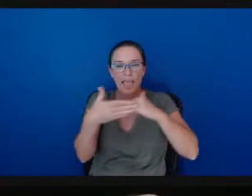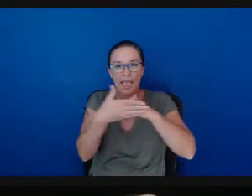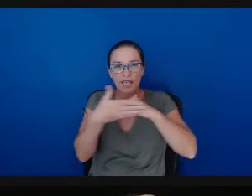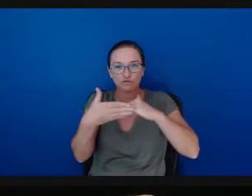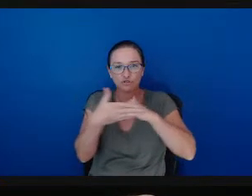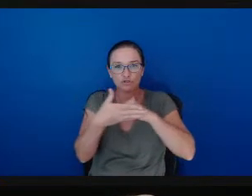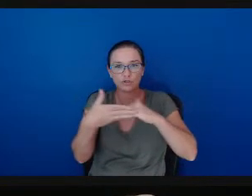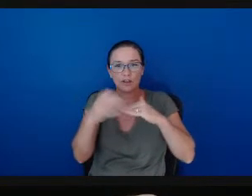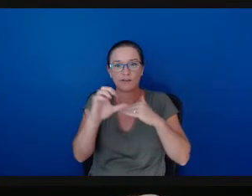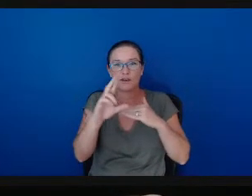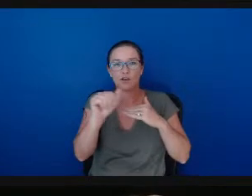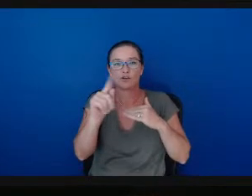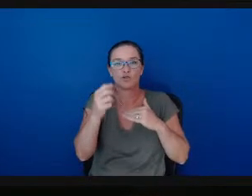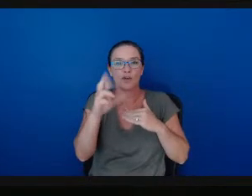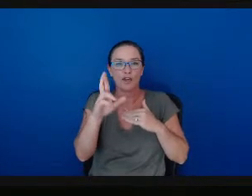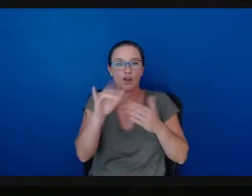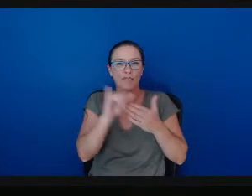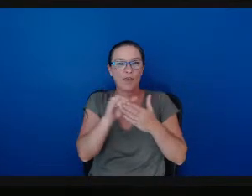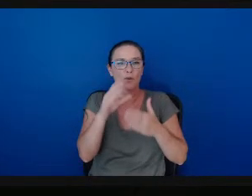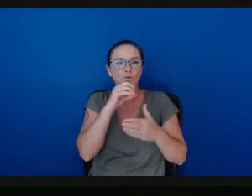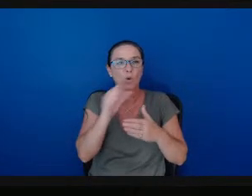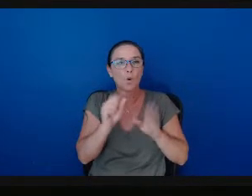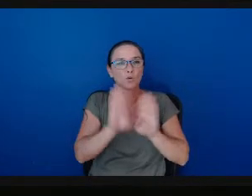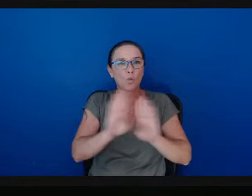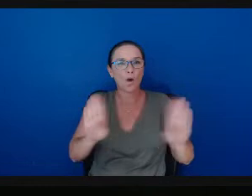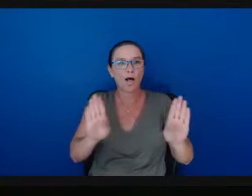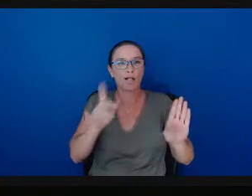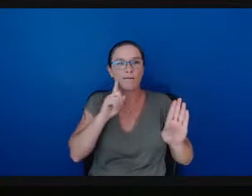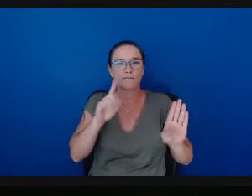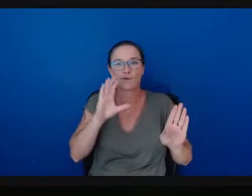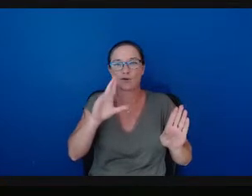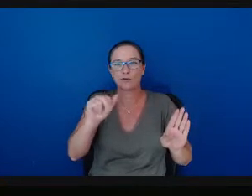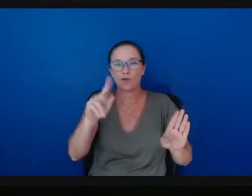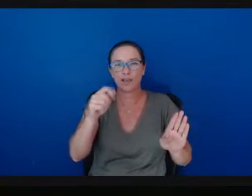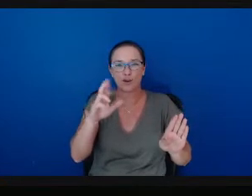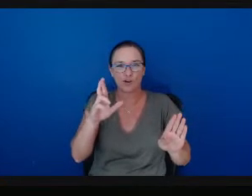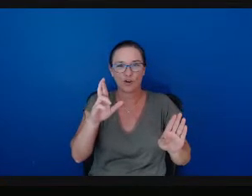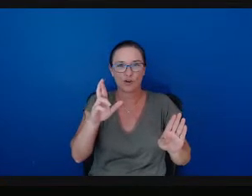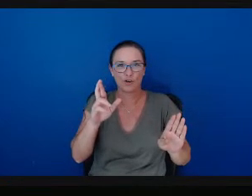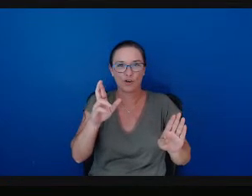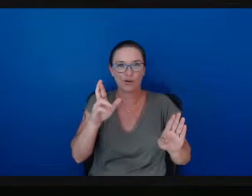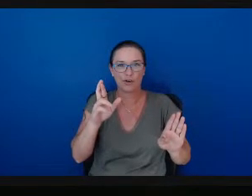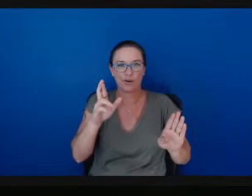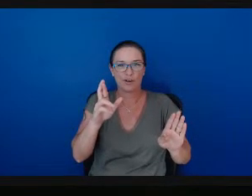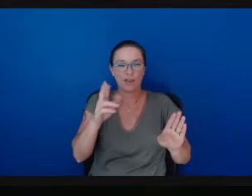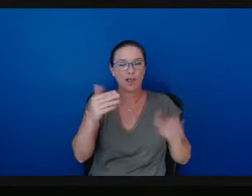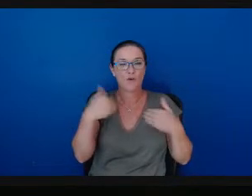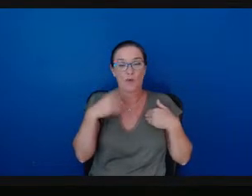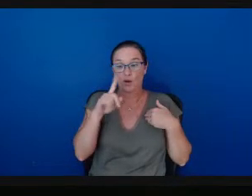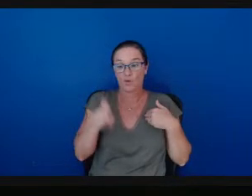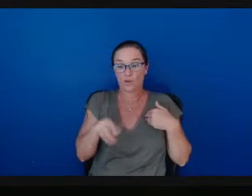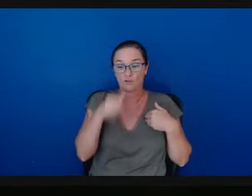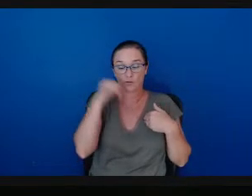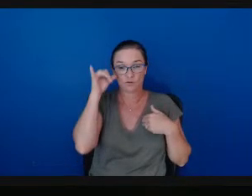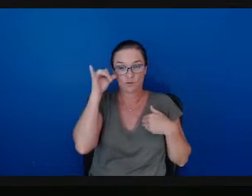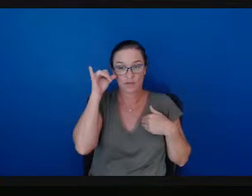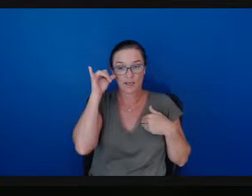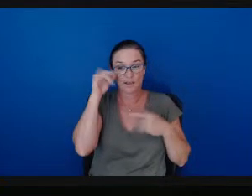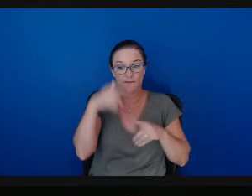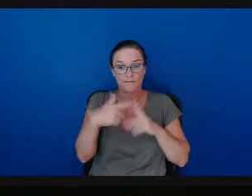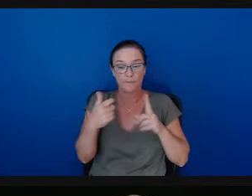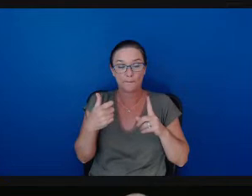So here's the actual wall of the crater. It wraps around like this. Right? We had a question yesterday, in fact, from